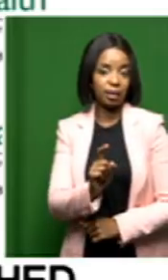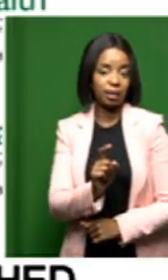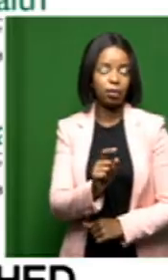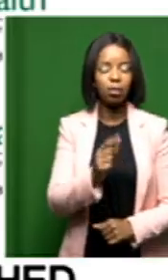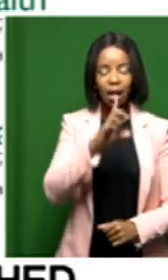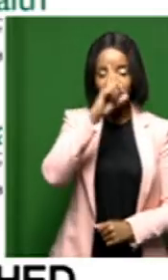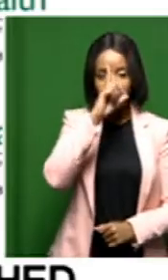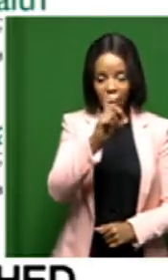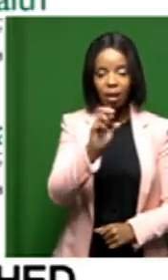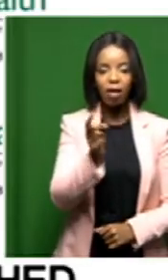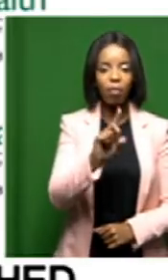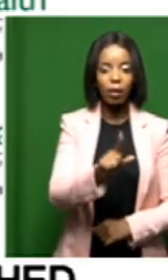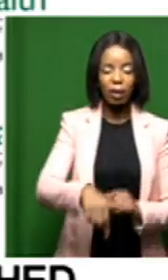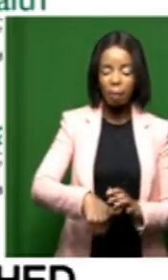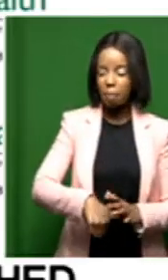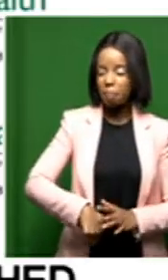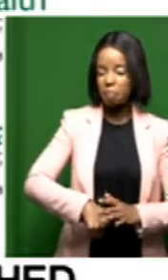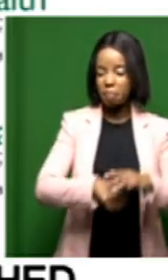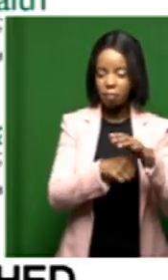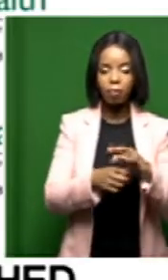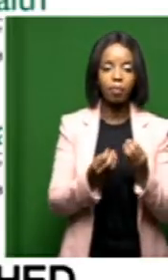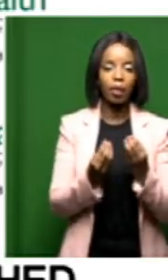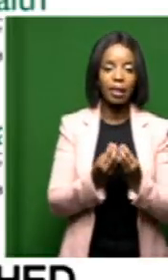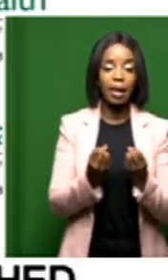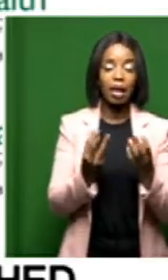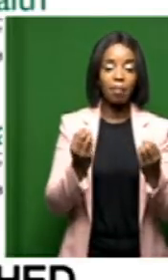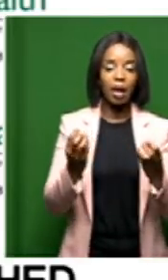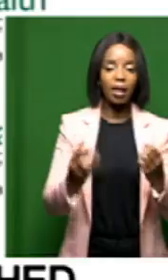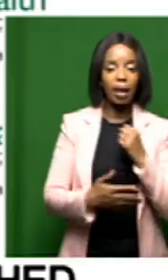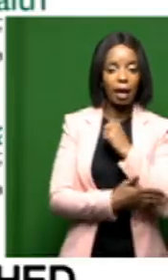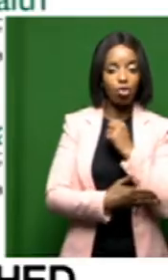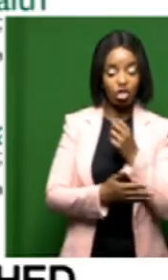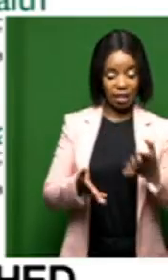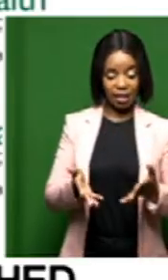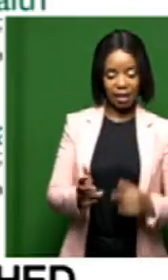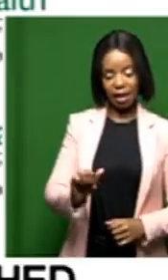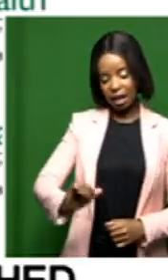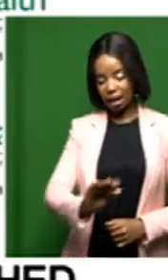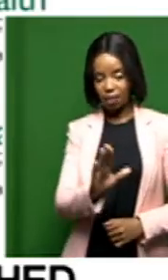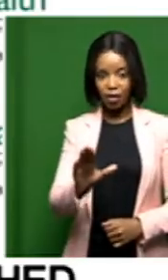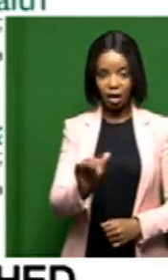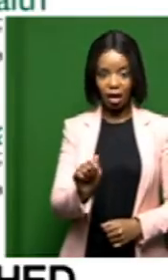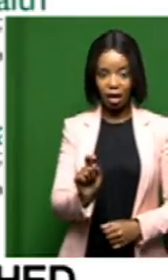the major factor in many countries in the African continent, the issue